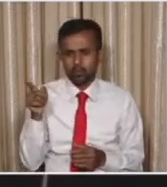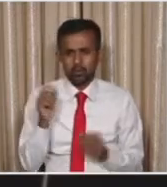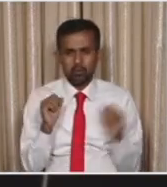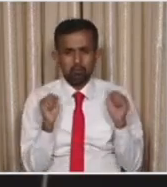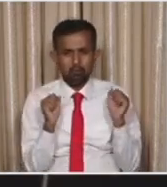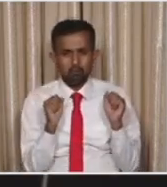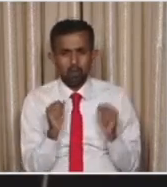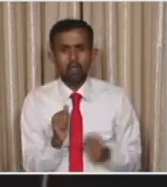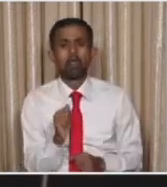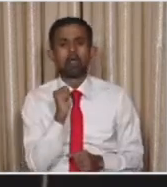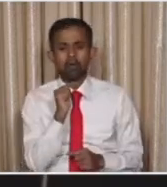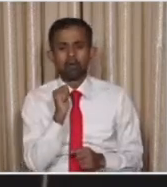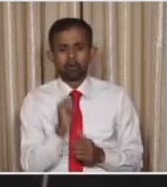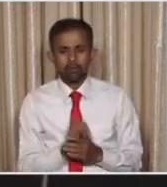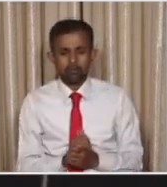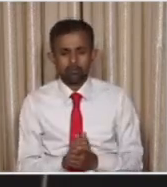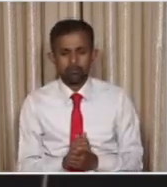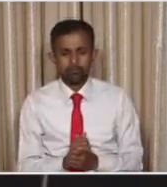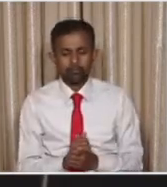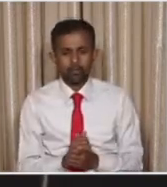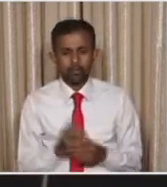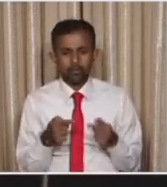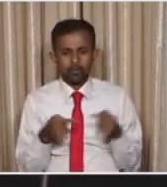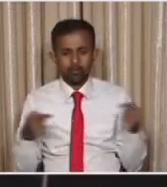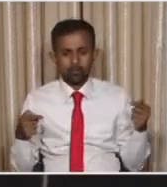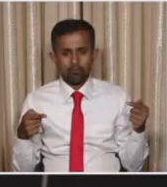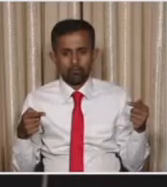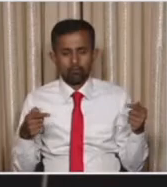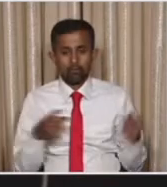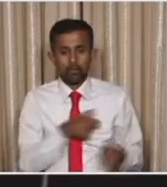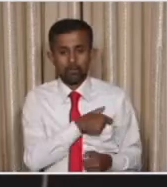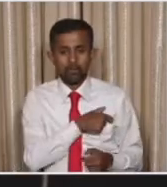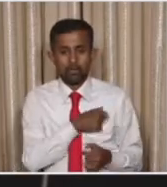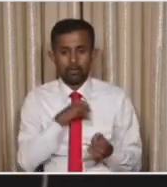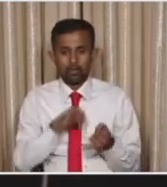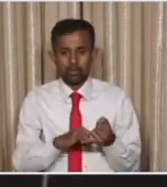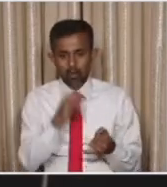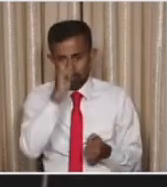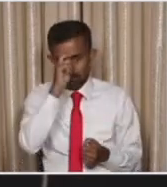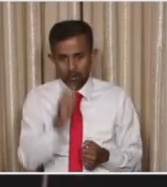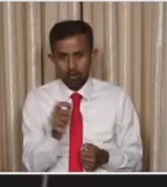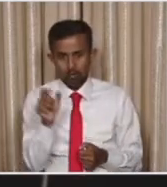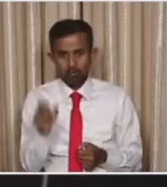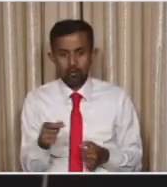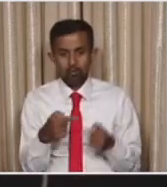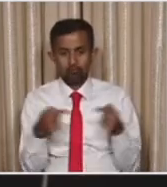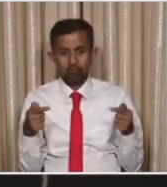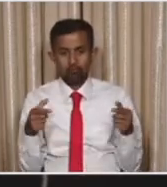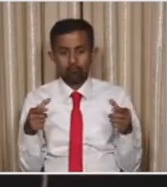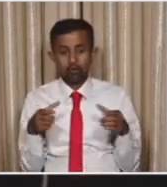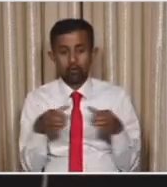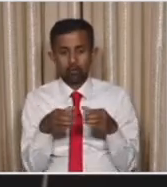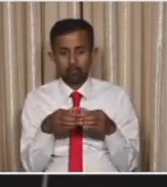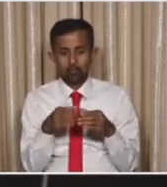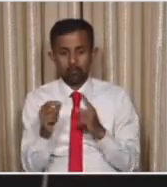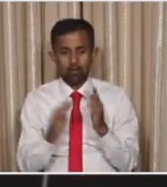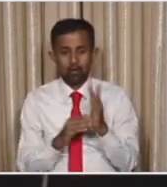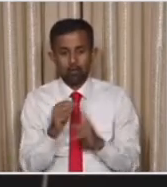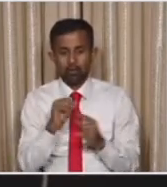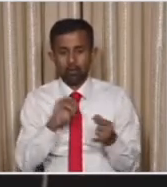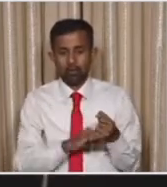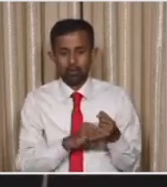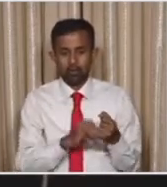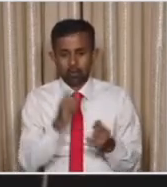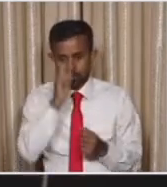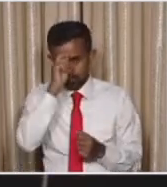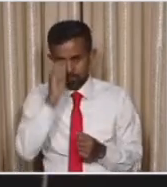Opposition member Honorable Suvandiran reminded the Chief Justice Atanas in the past. How shameful are